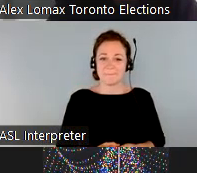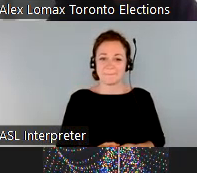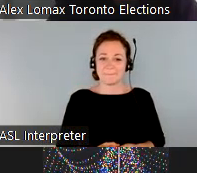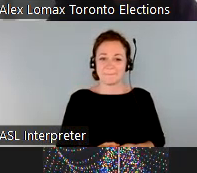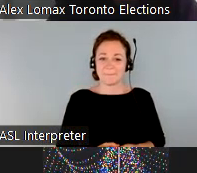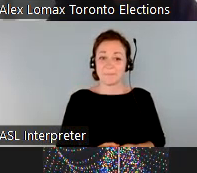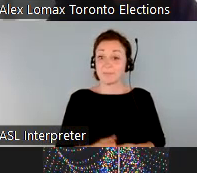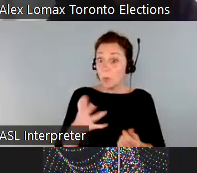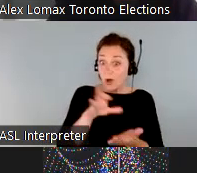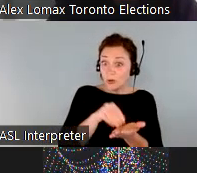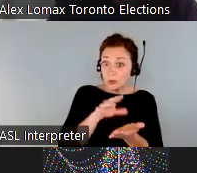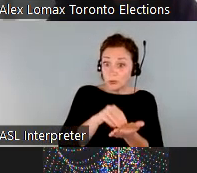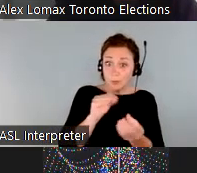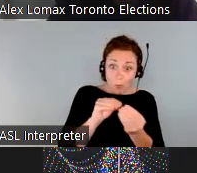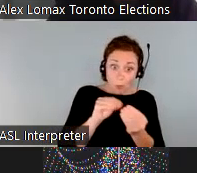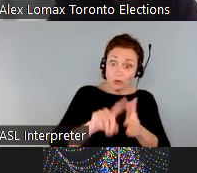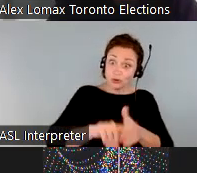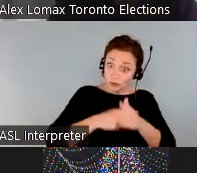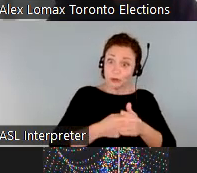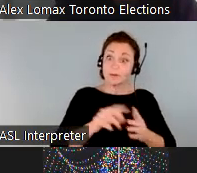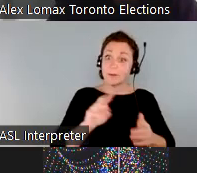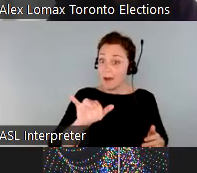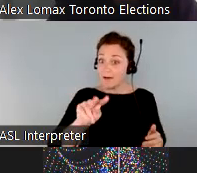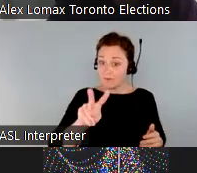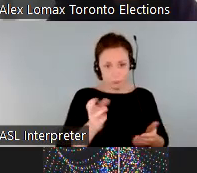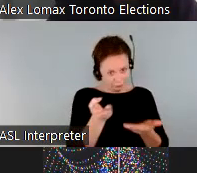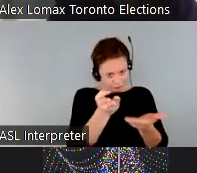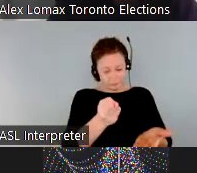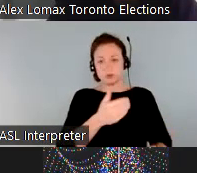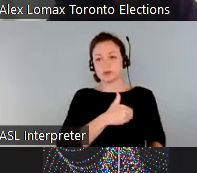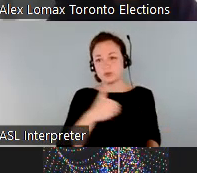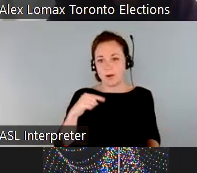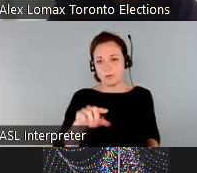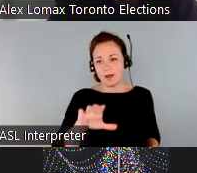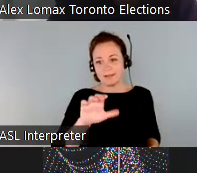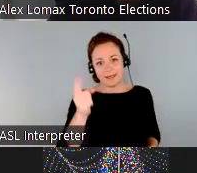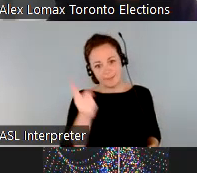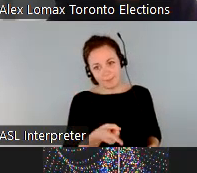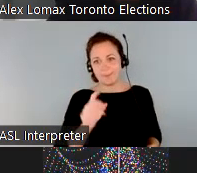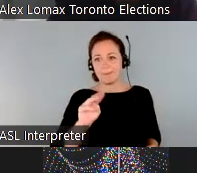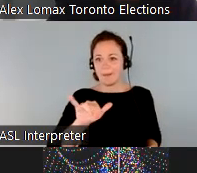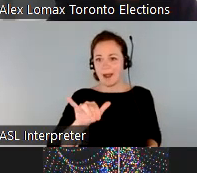To learn more and start using My Vote today, go to toronto.ca/myvote.